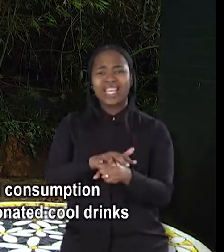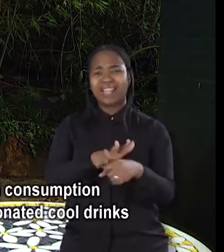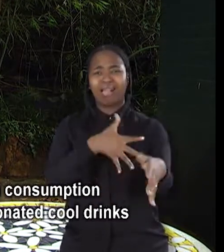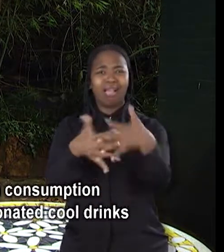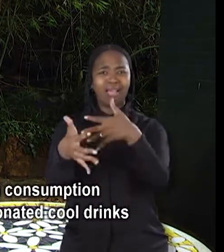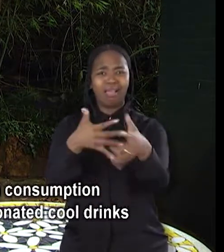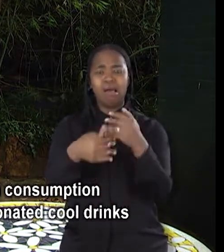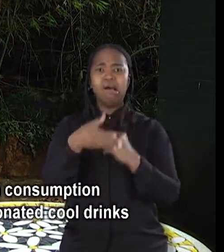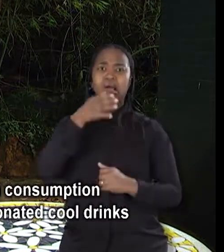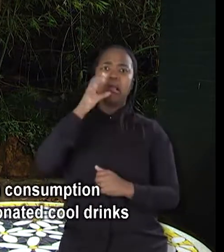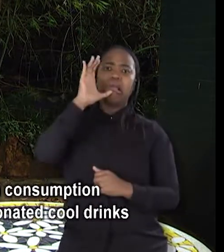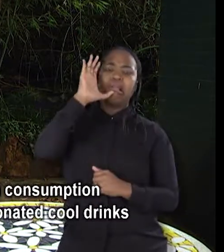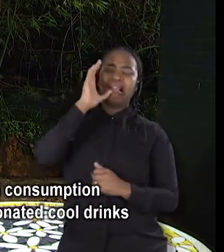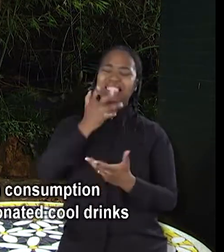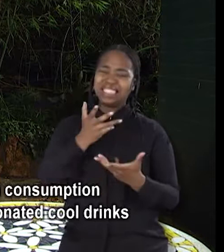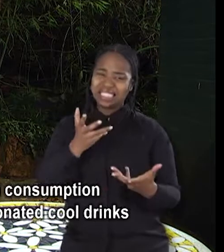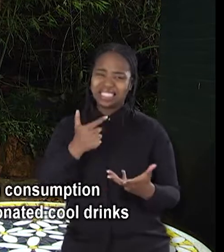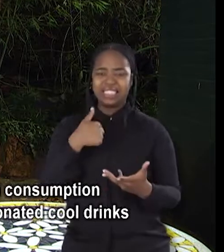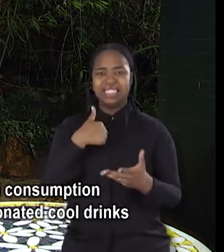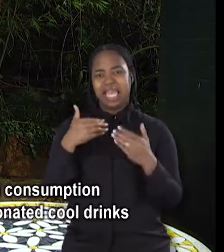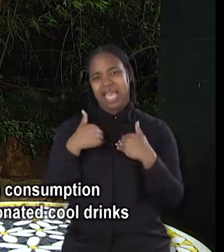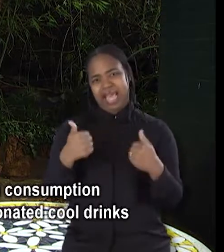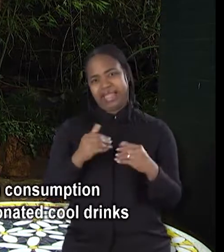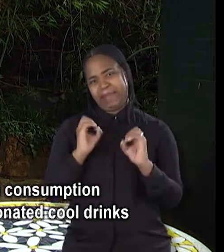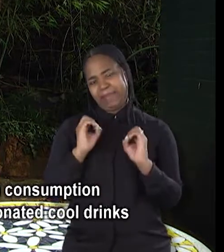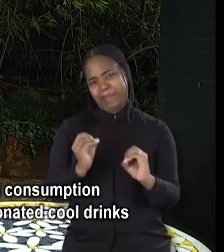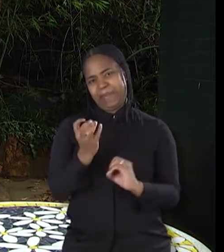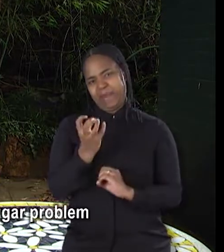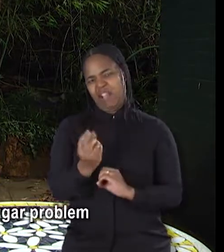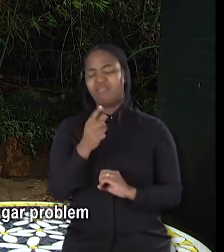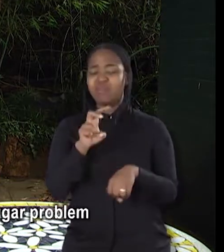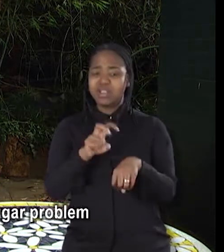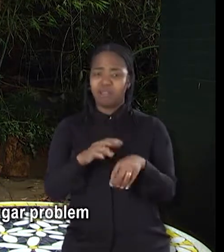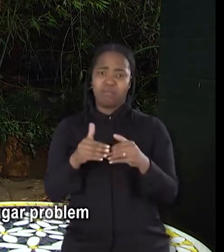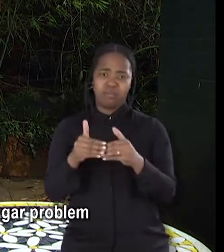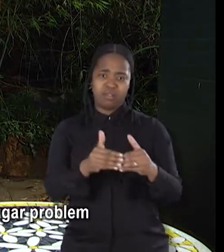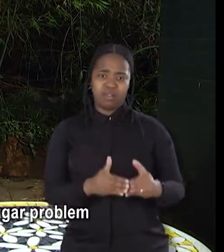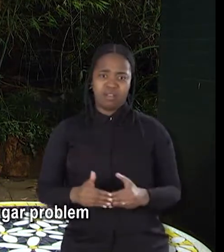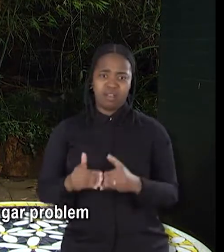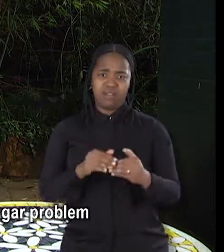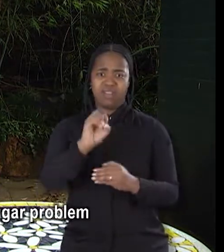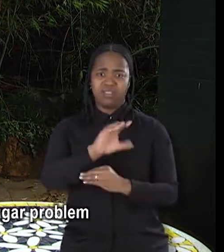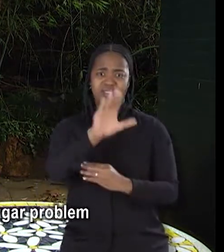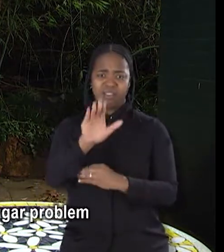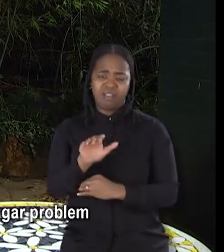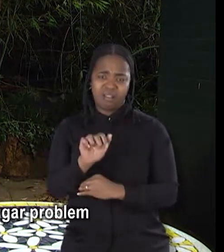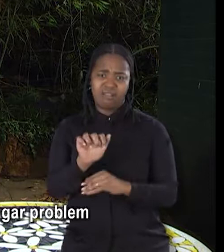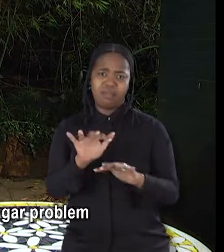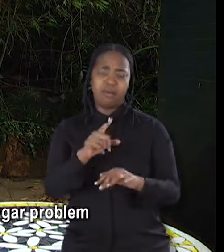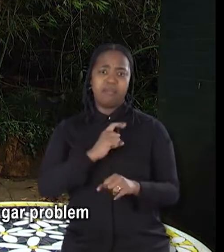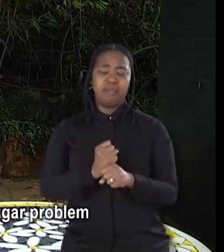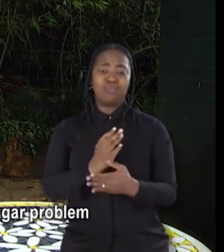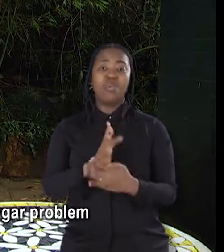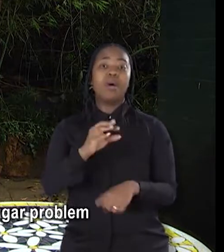consumption of sweetened carbonated cold drinks They are talking about the